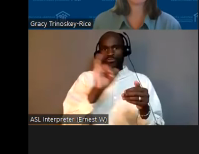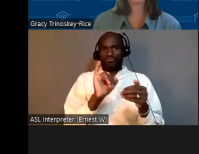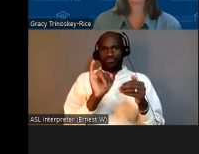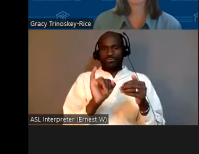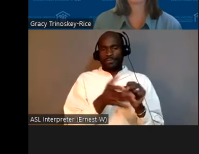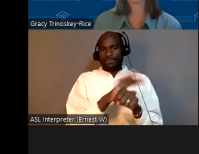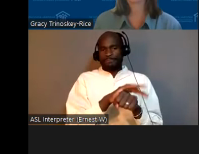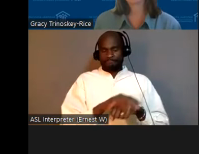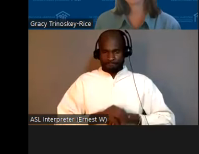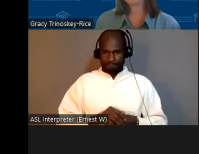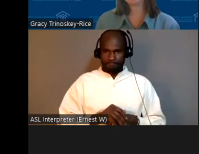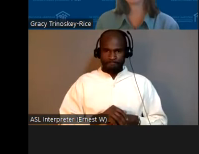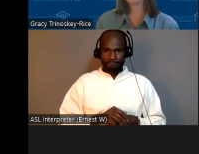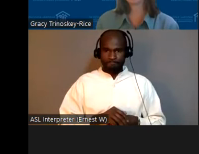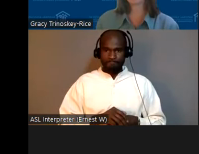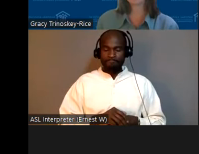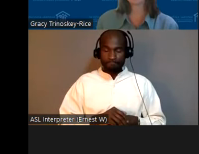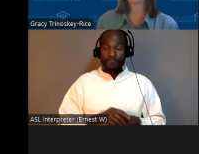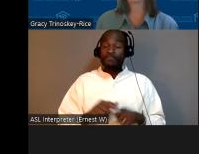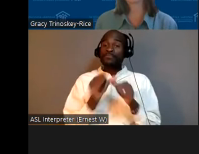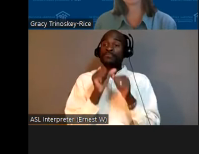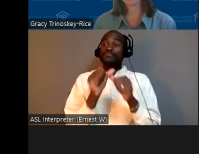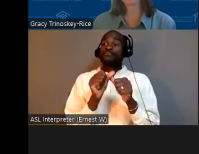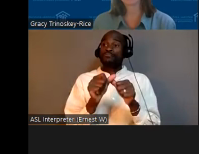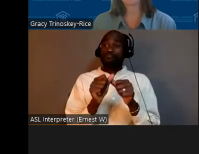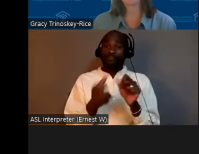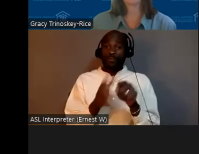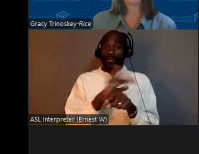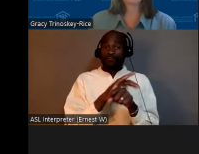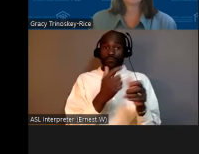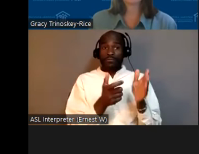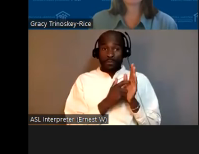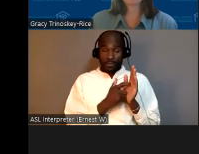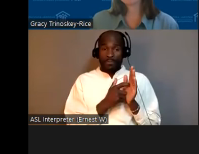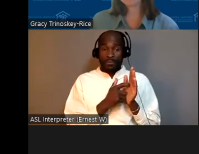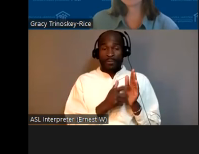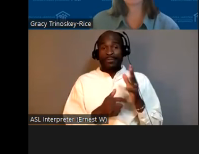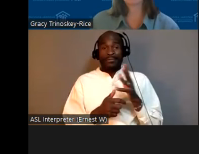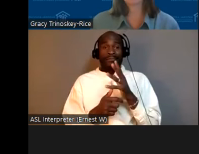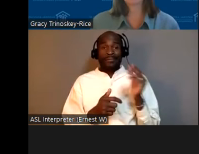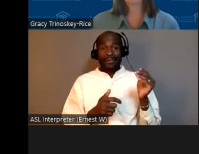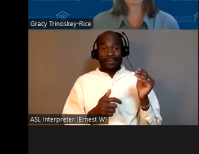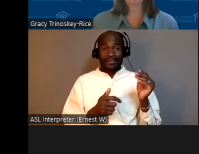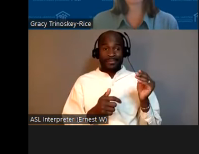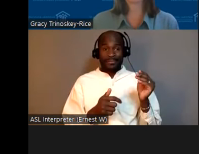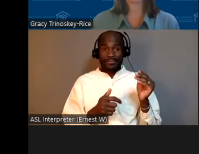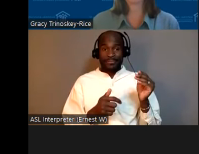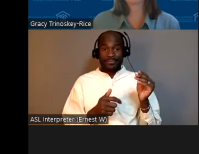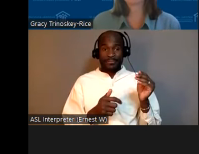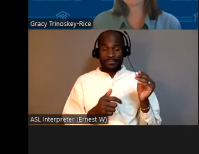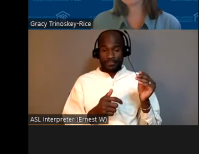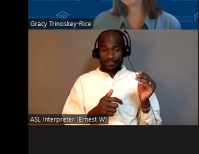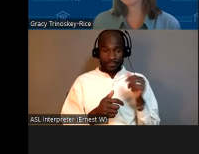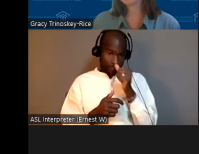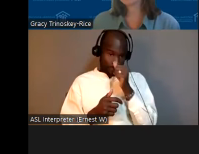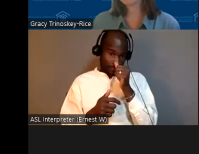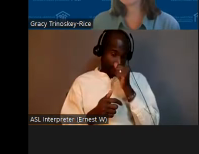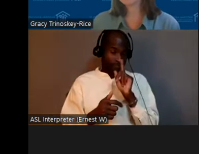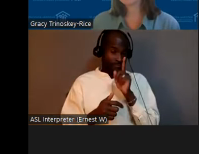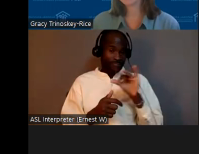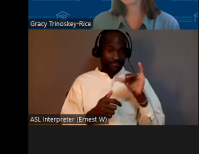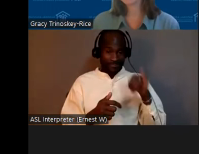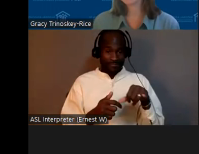The continuous coverage requirement and its expiration represents one of the most significant shifts in coverage